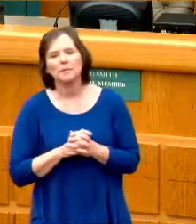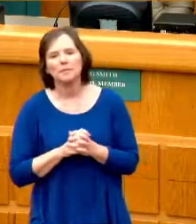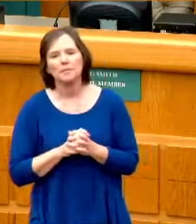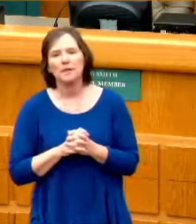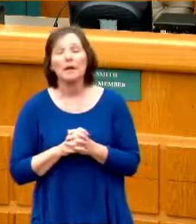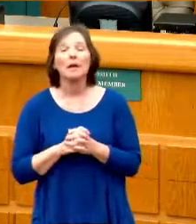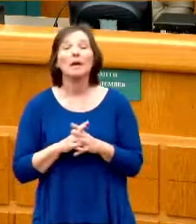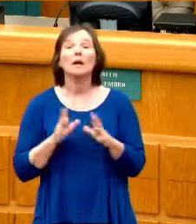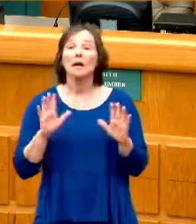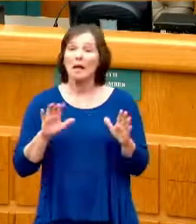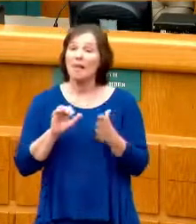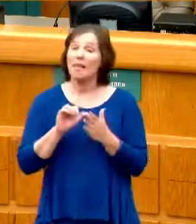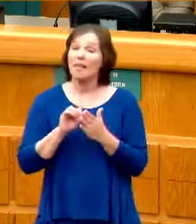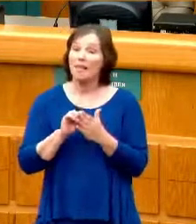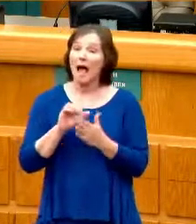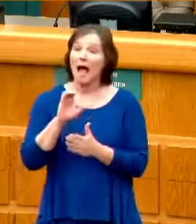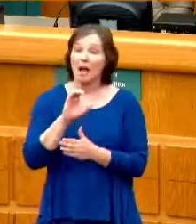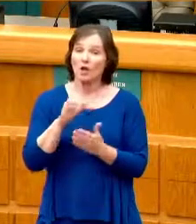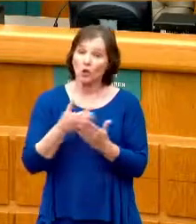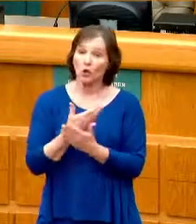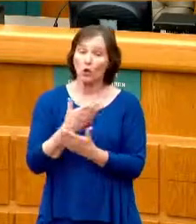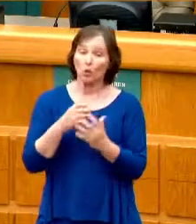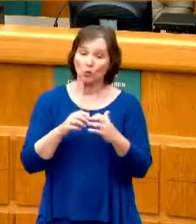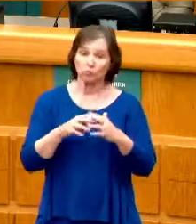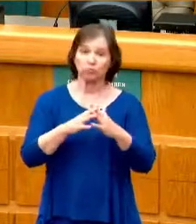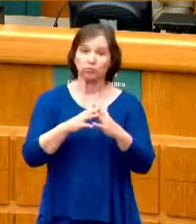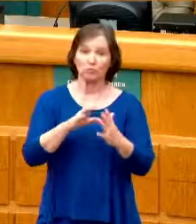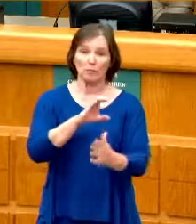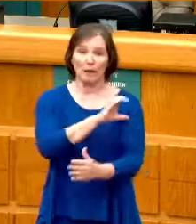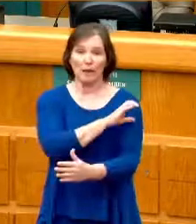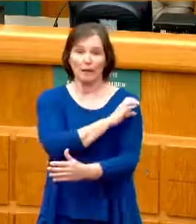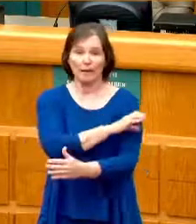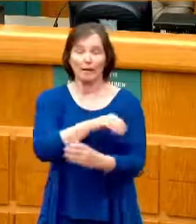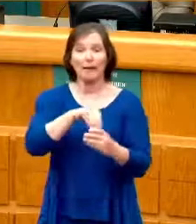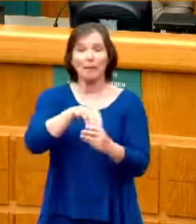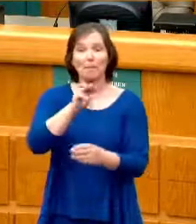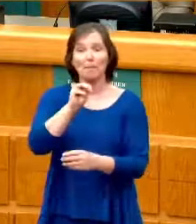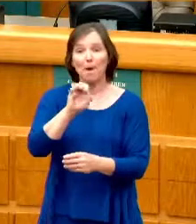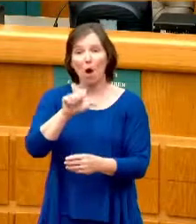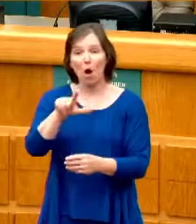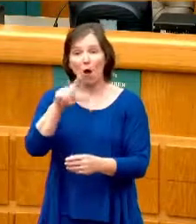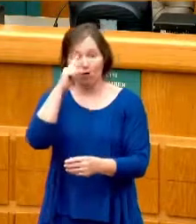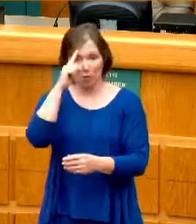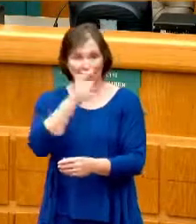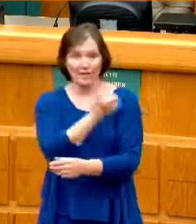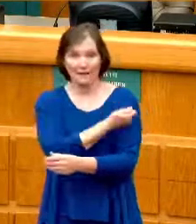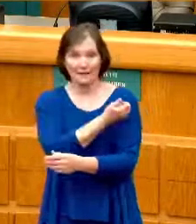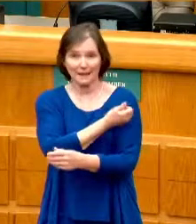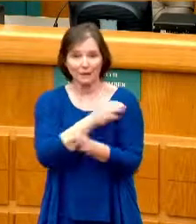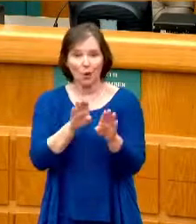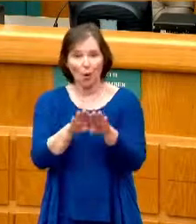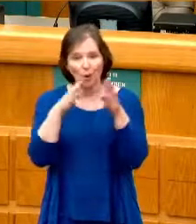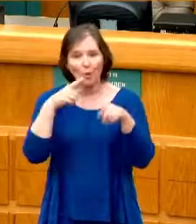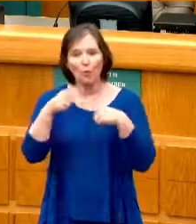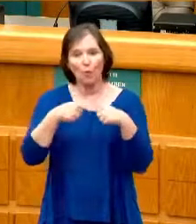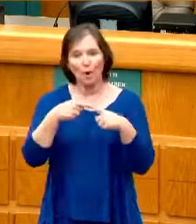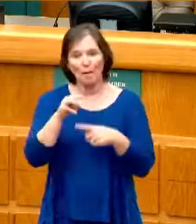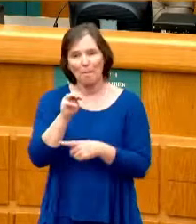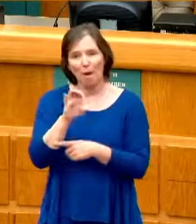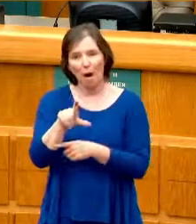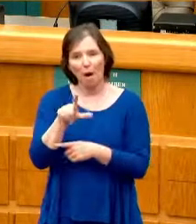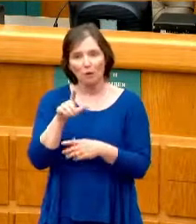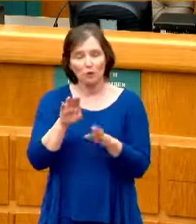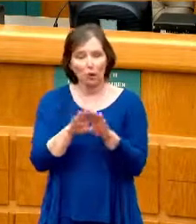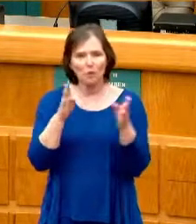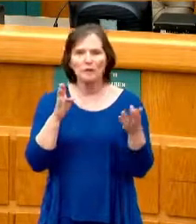community, and I hope you take advantage of it. I hope you come visit with us. We're going to make certain that we also have accessibility